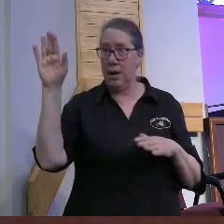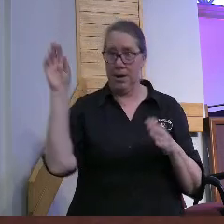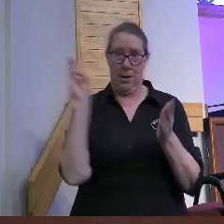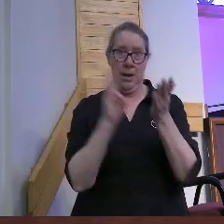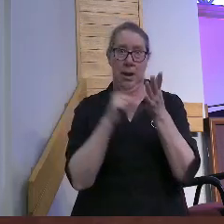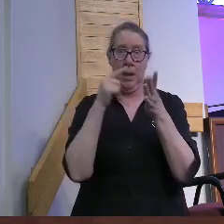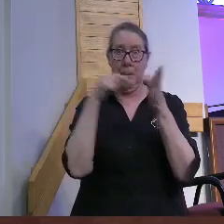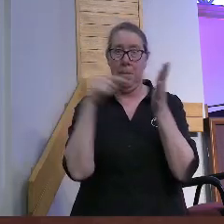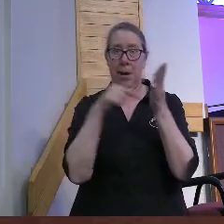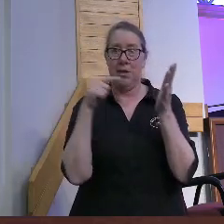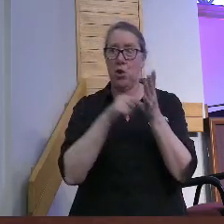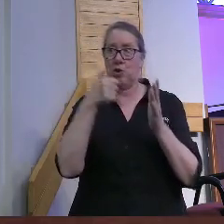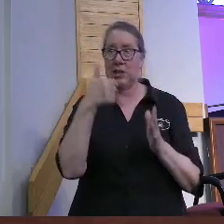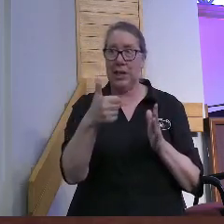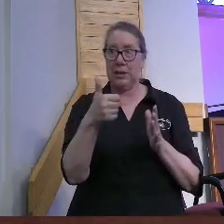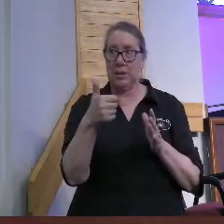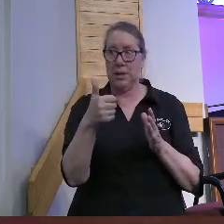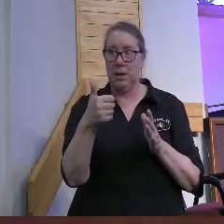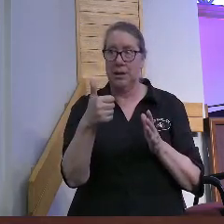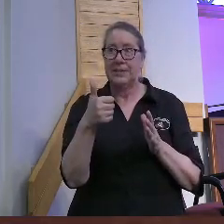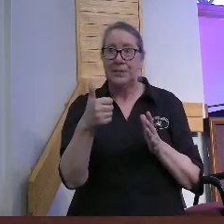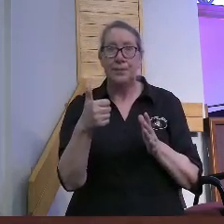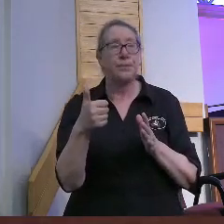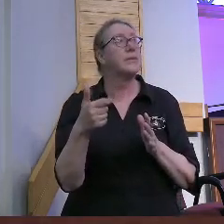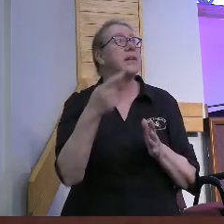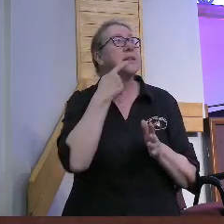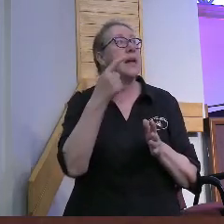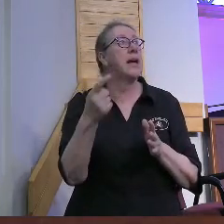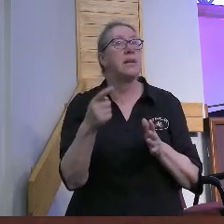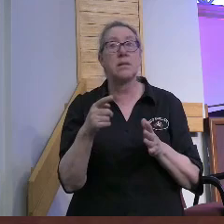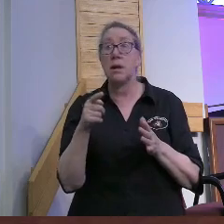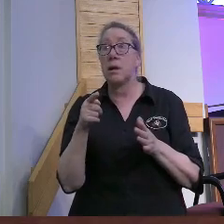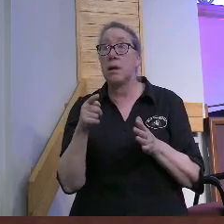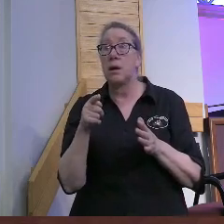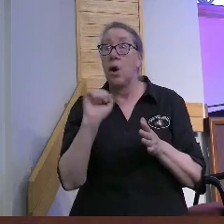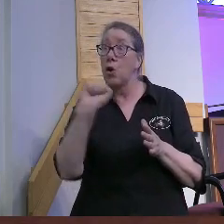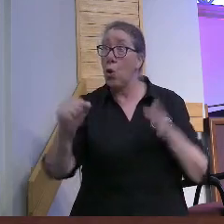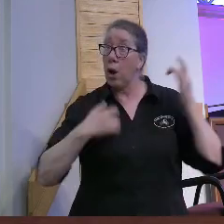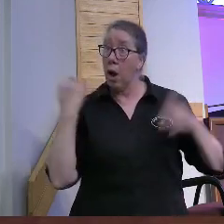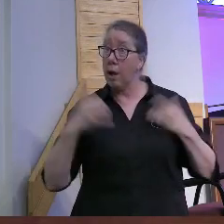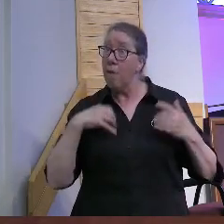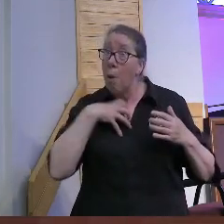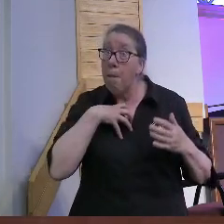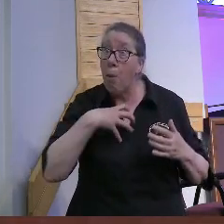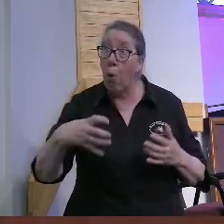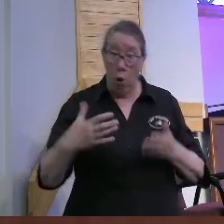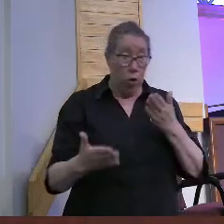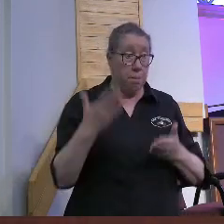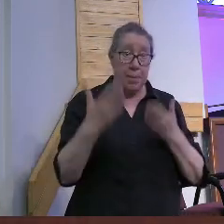life. Is not life more than food and the body more than clothing? What was he saying? He was